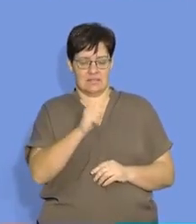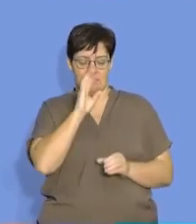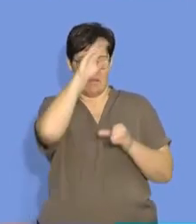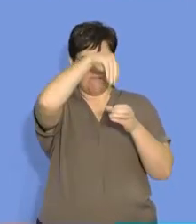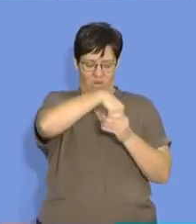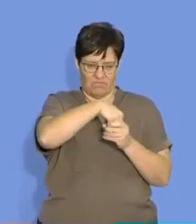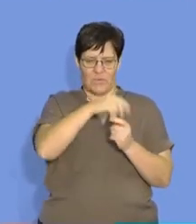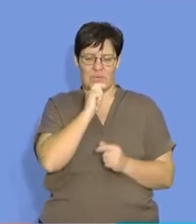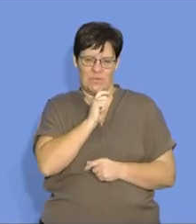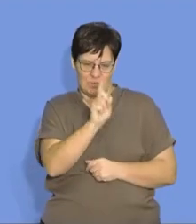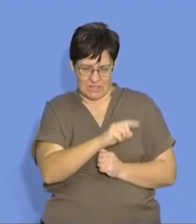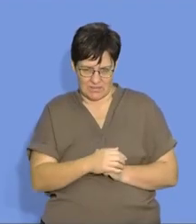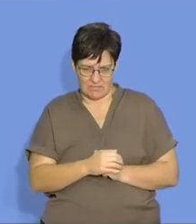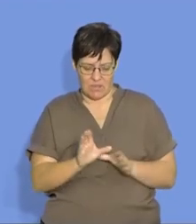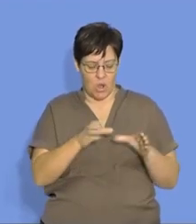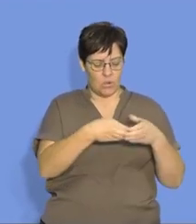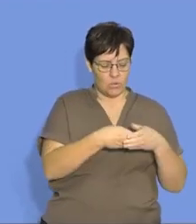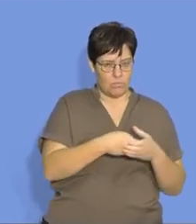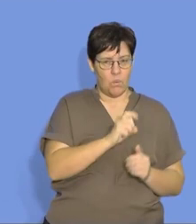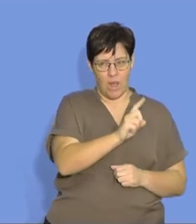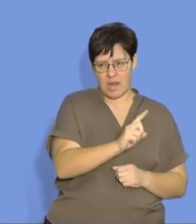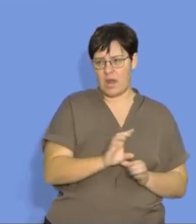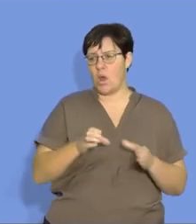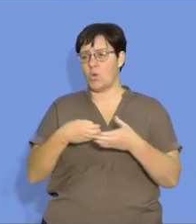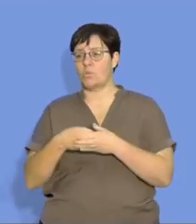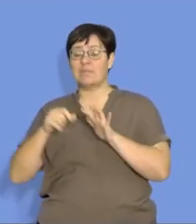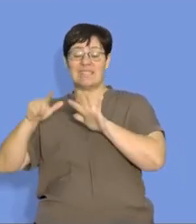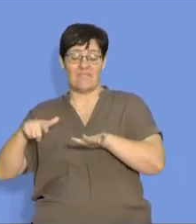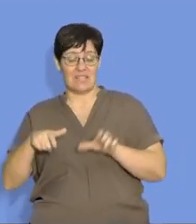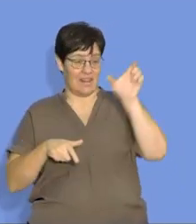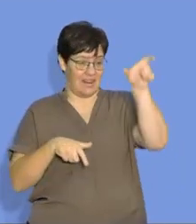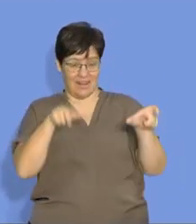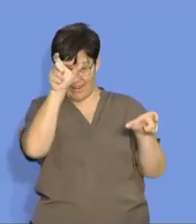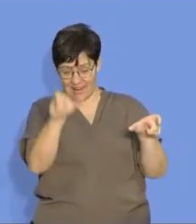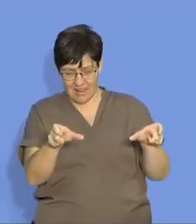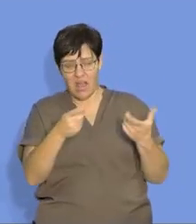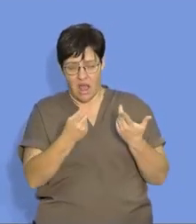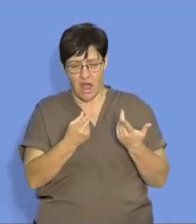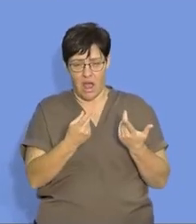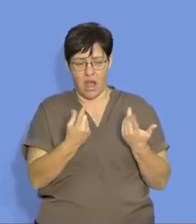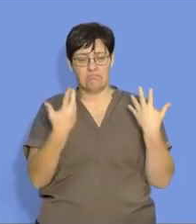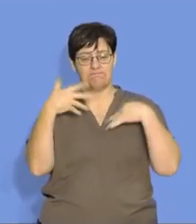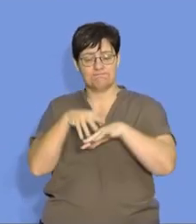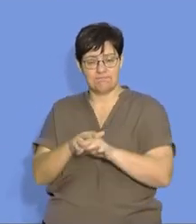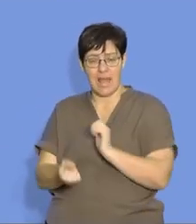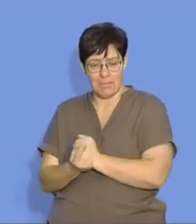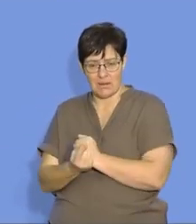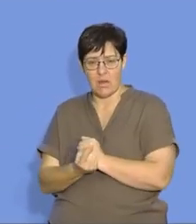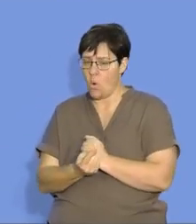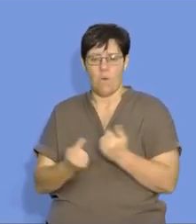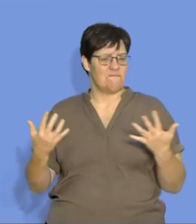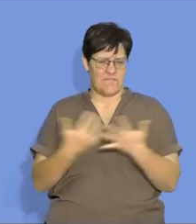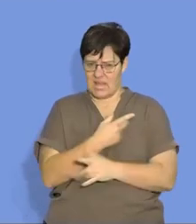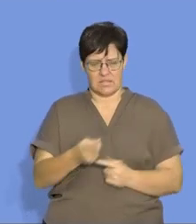use. Now, some of our group 1 and our group 17 elements, when they react, they